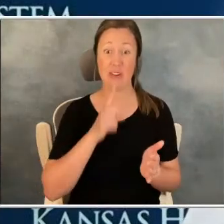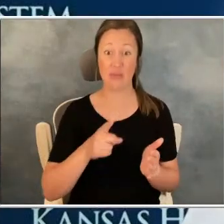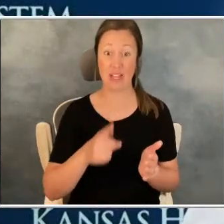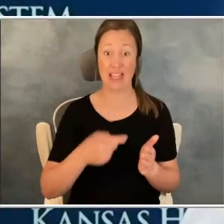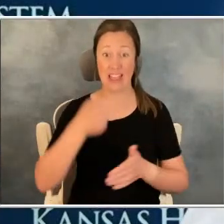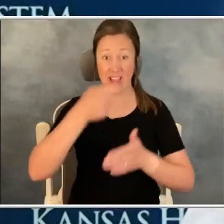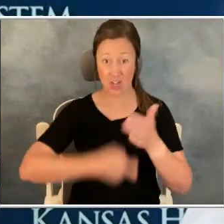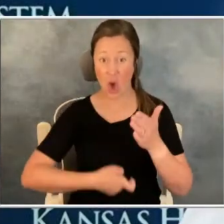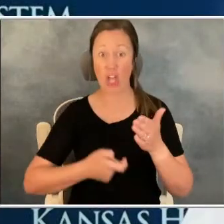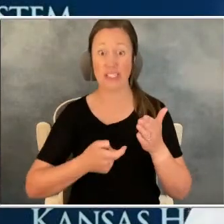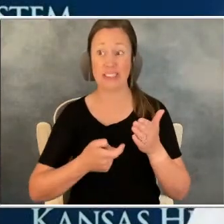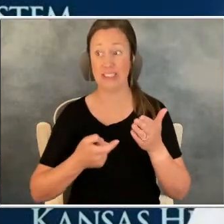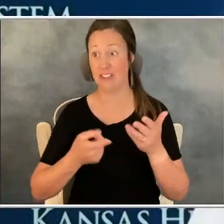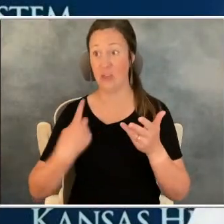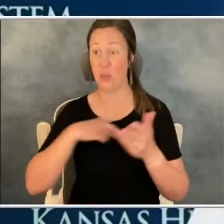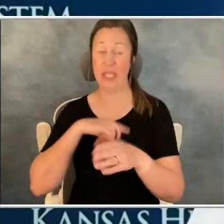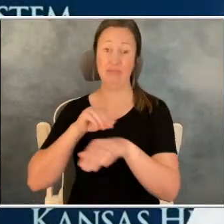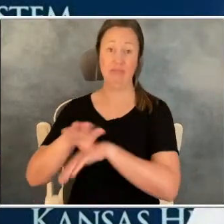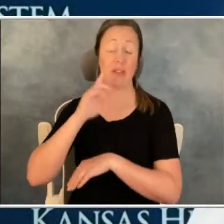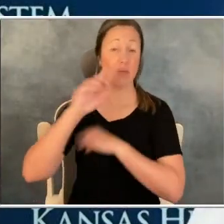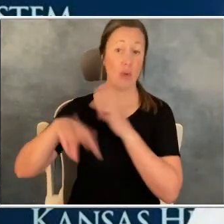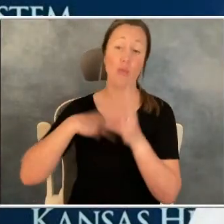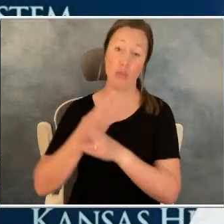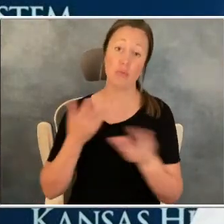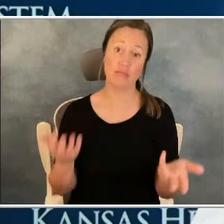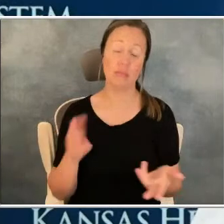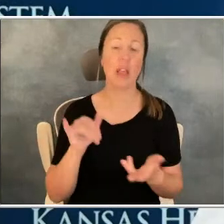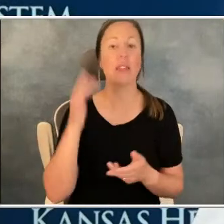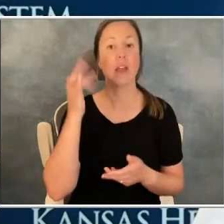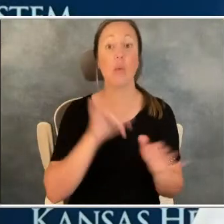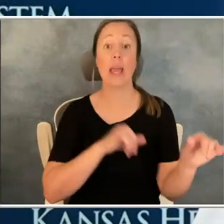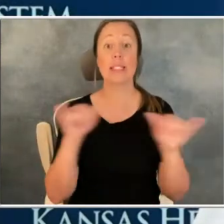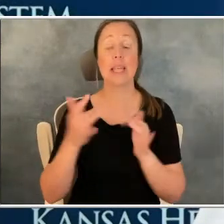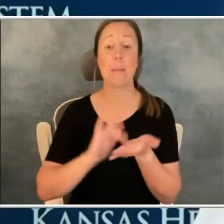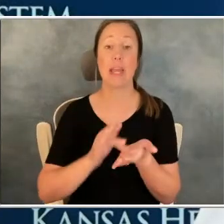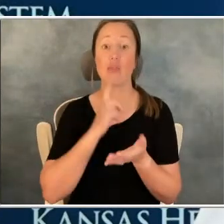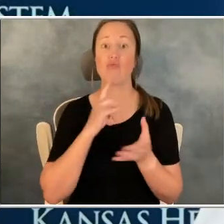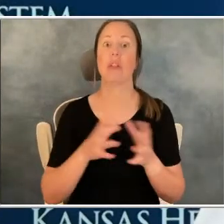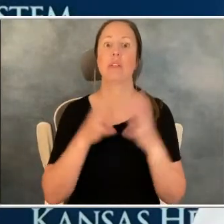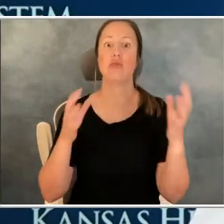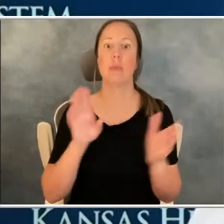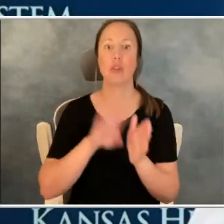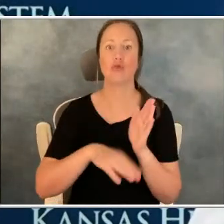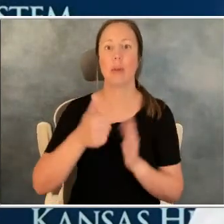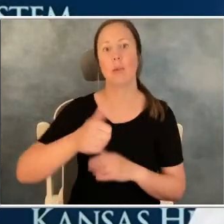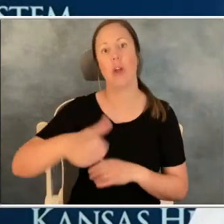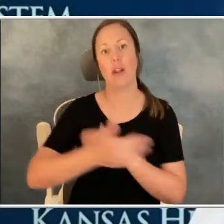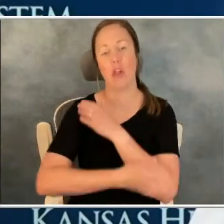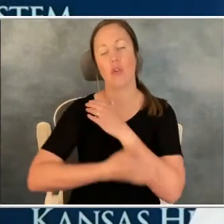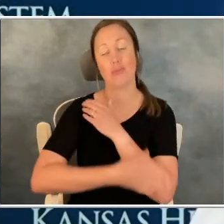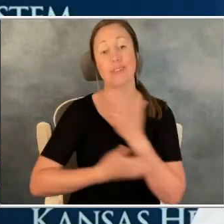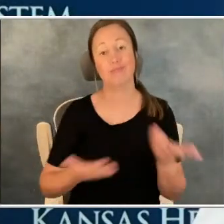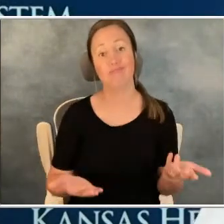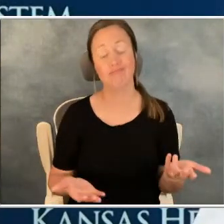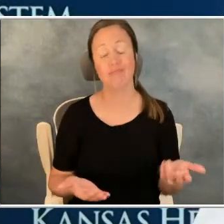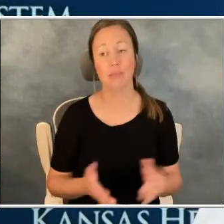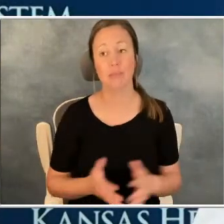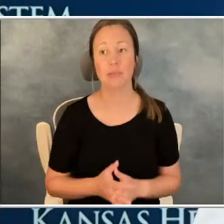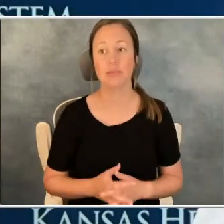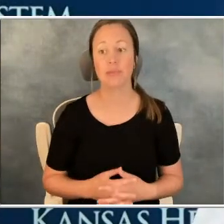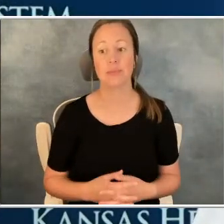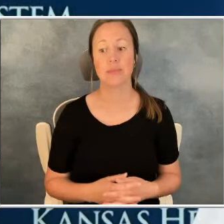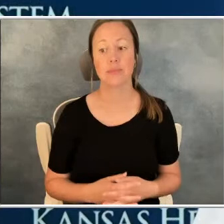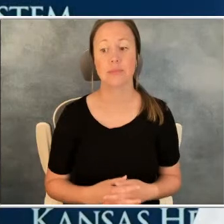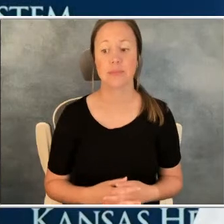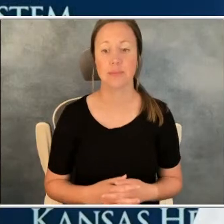world. And that's why you can go get the same drug so much cheaper in other countries. And it does drive me a little crazy,